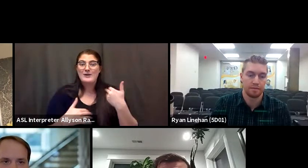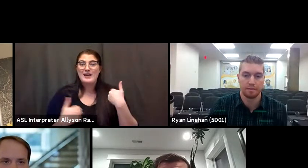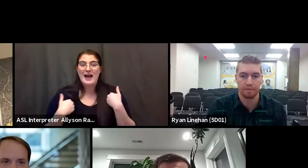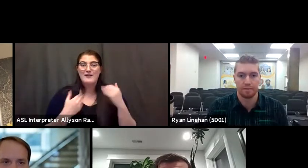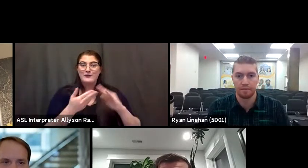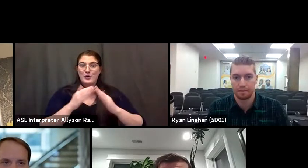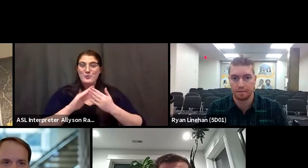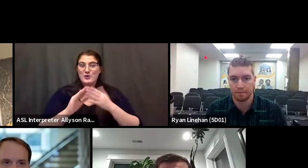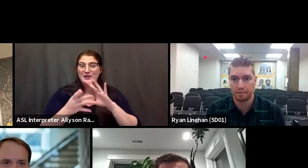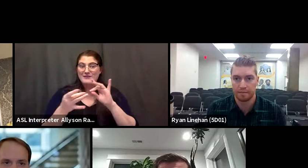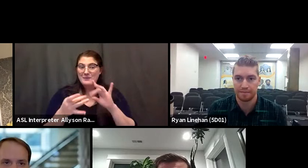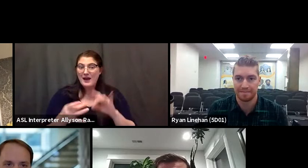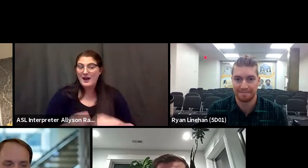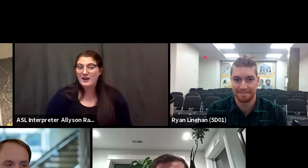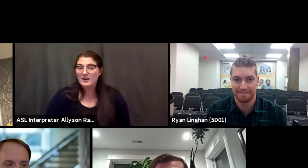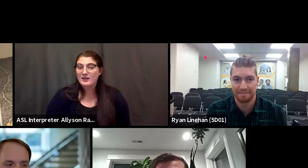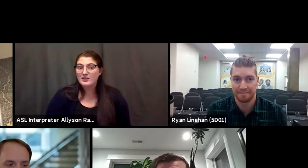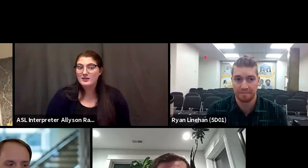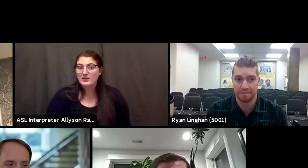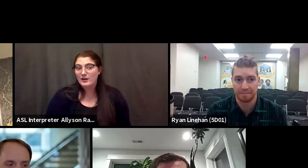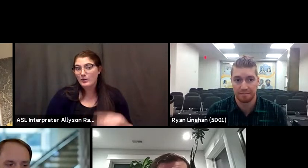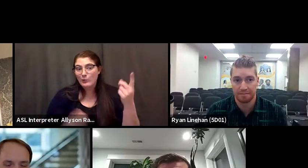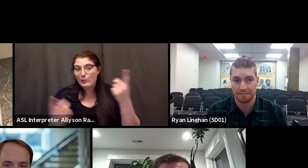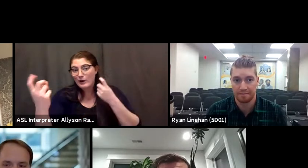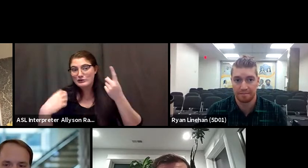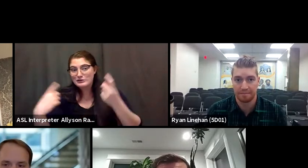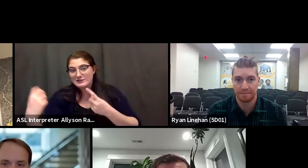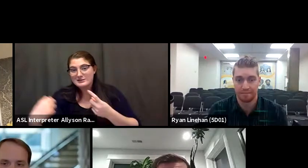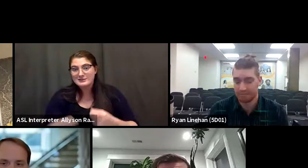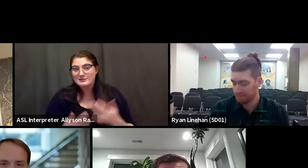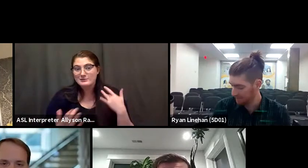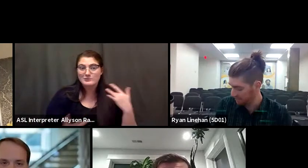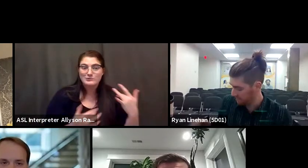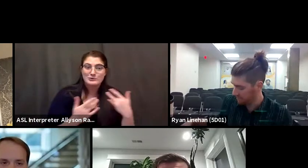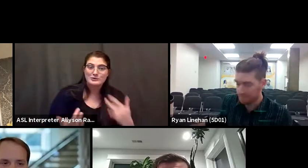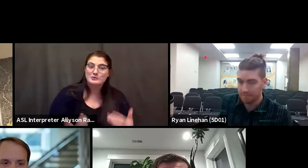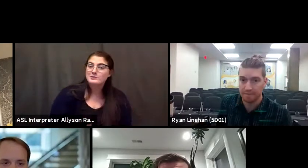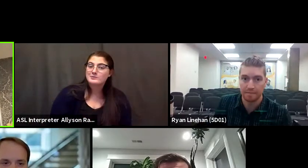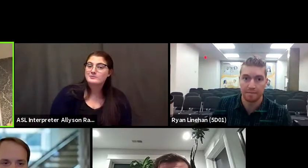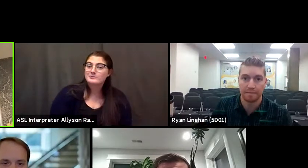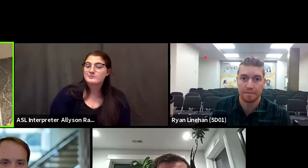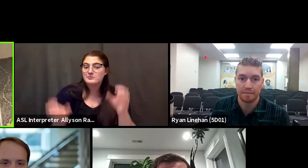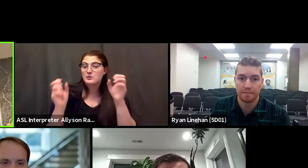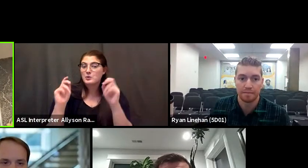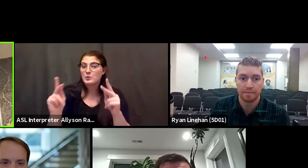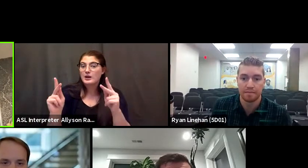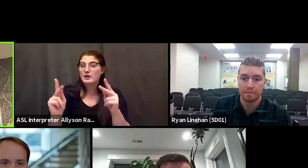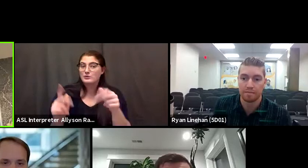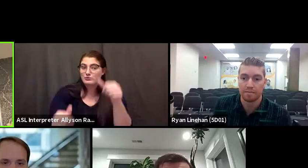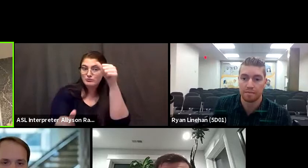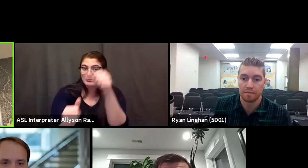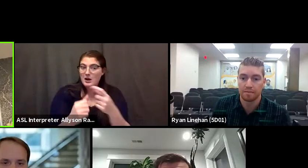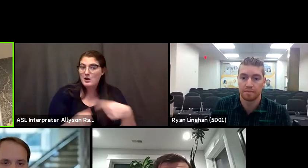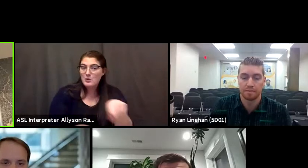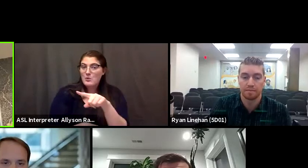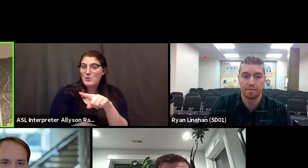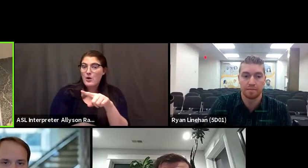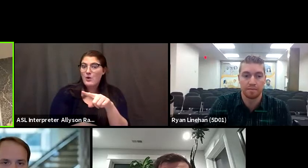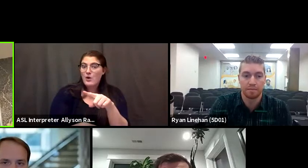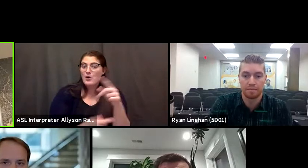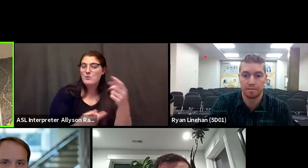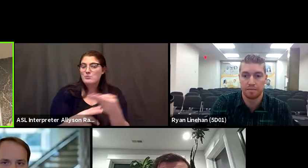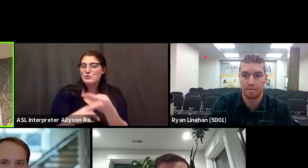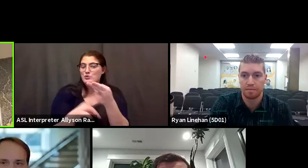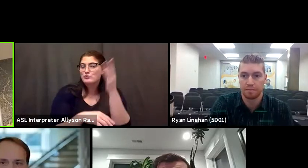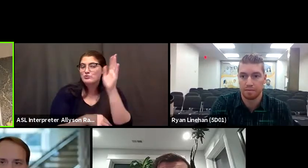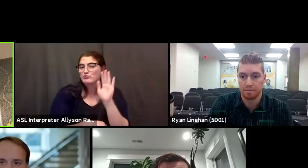feedback and questions. Okay. So just a reminder to folks to use the